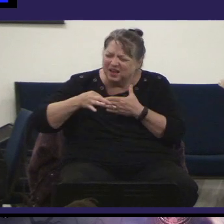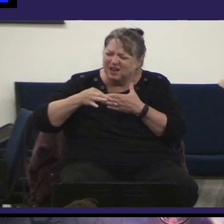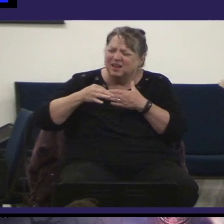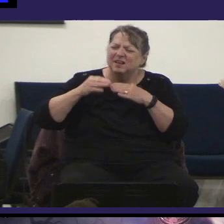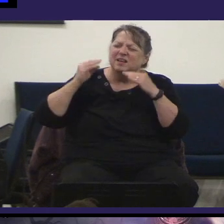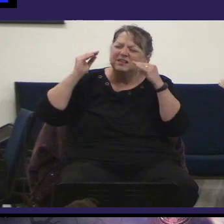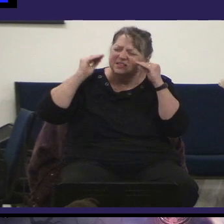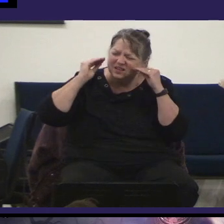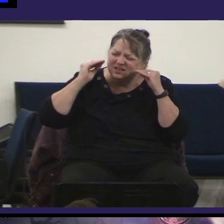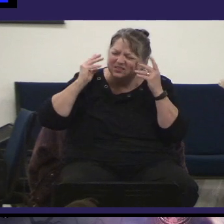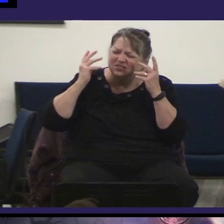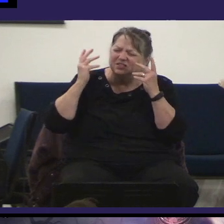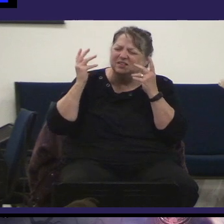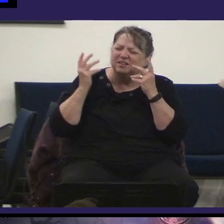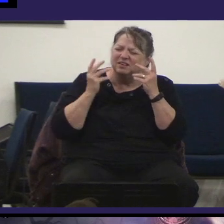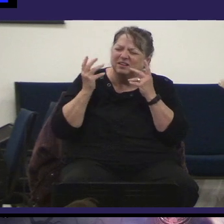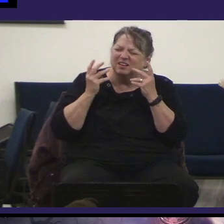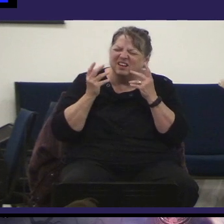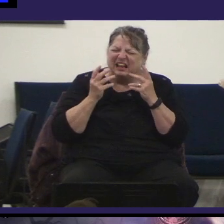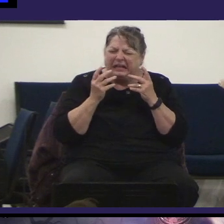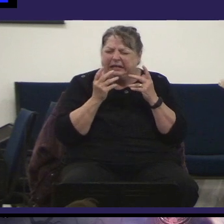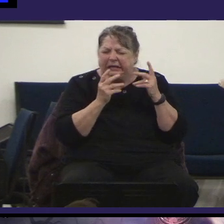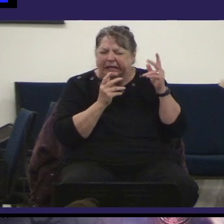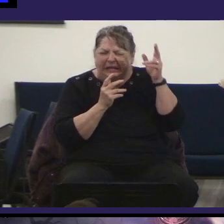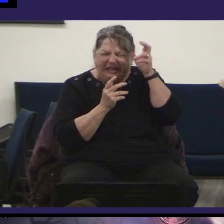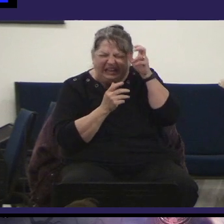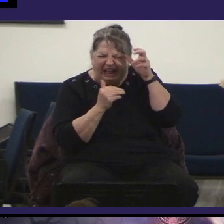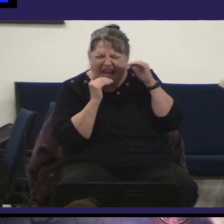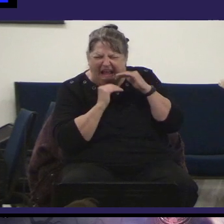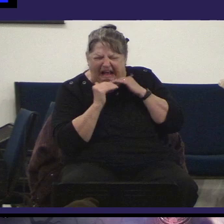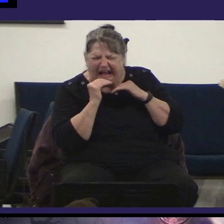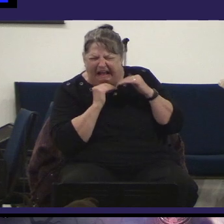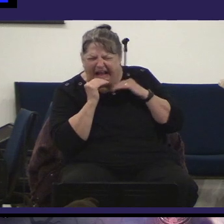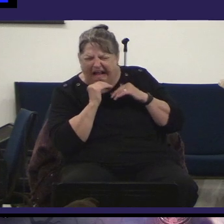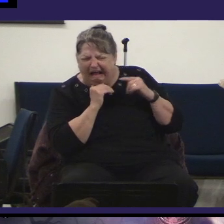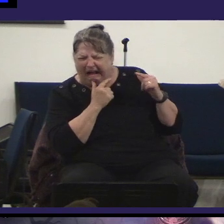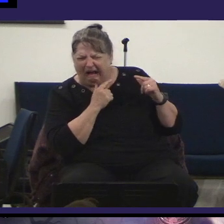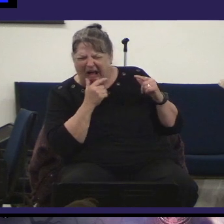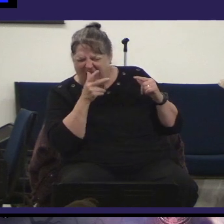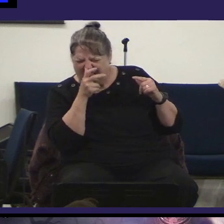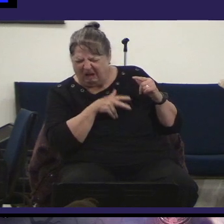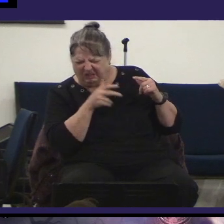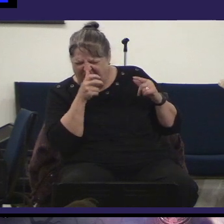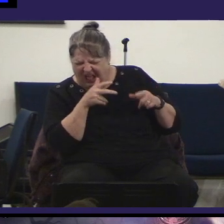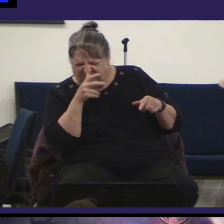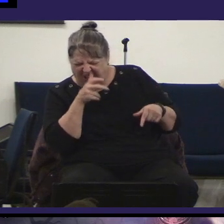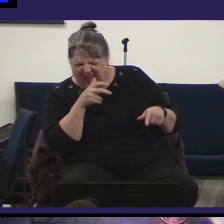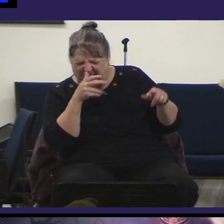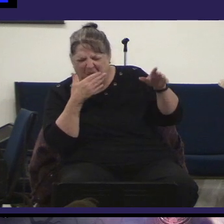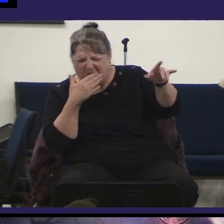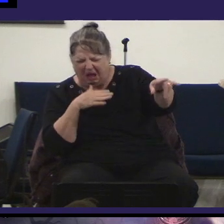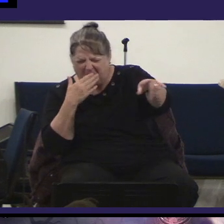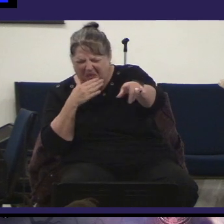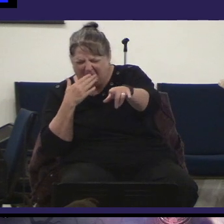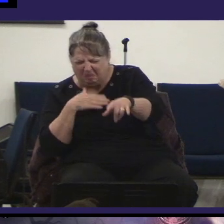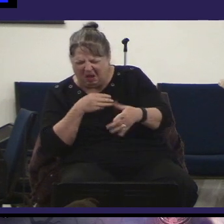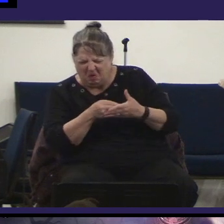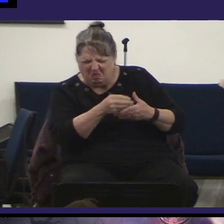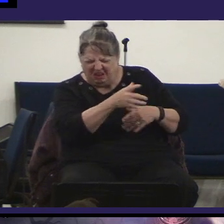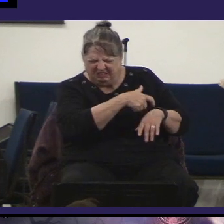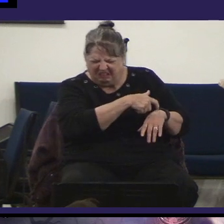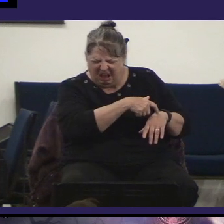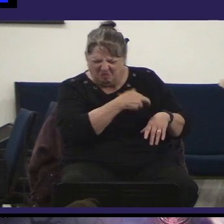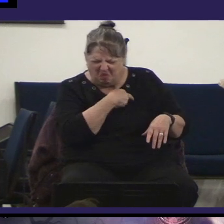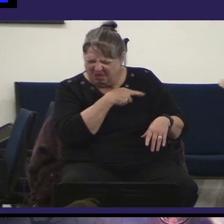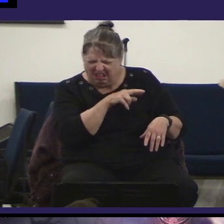direct. I pray against that voice that perhaps is whispering in his ear or her ear right now that this is a waste of time, that